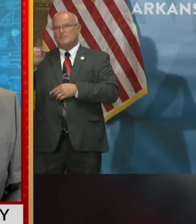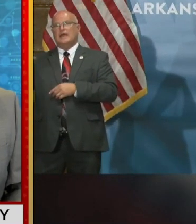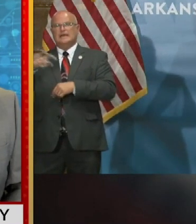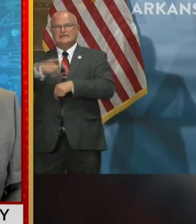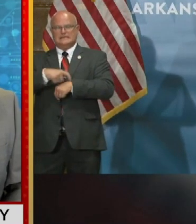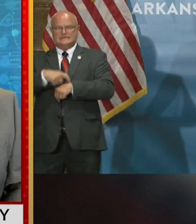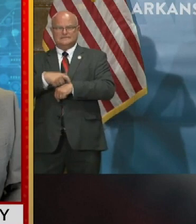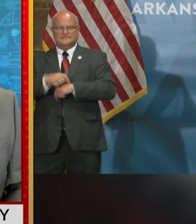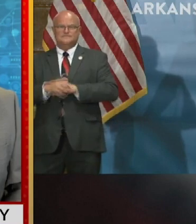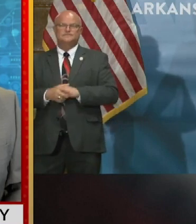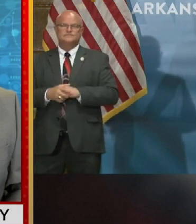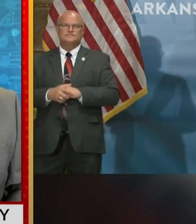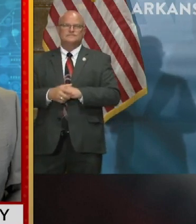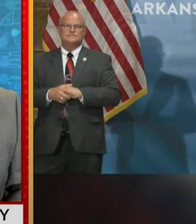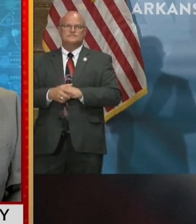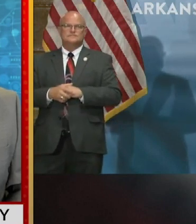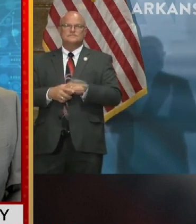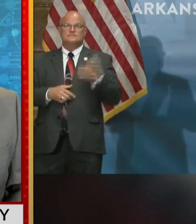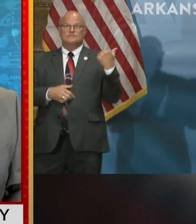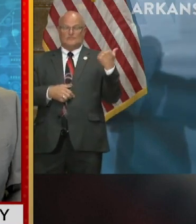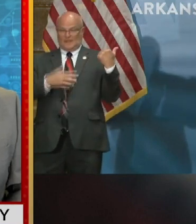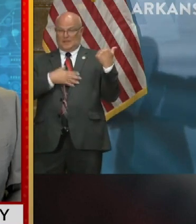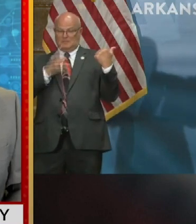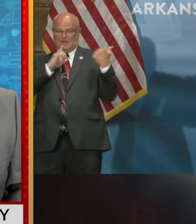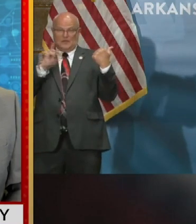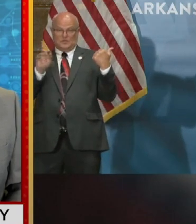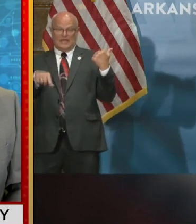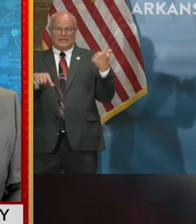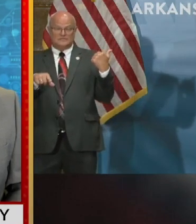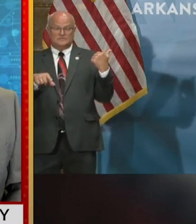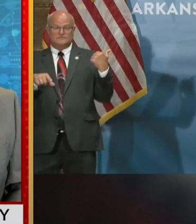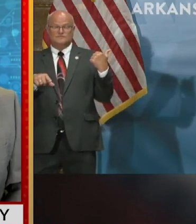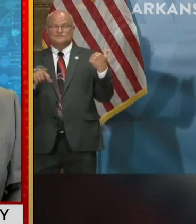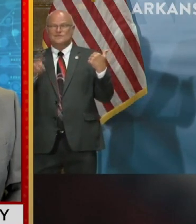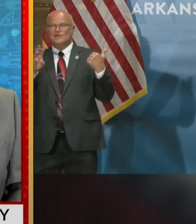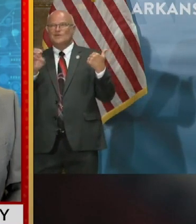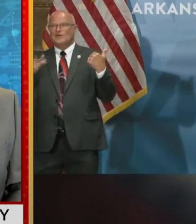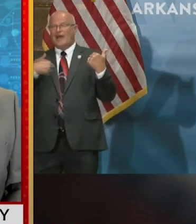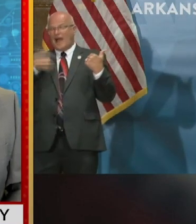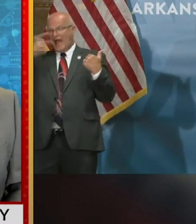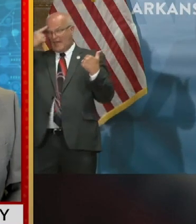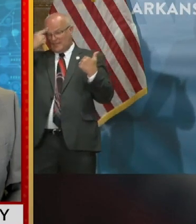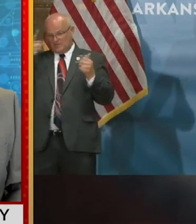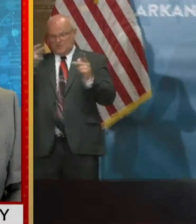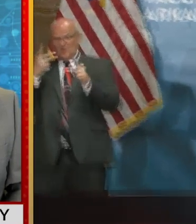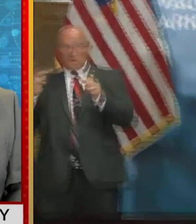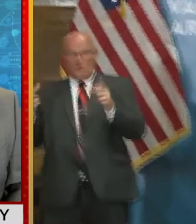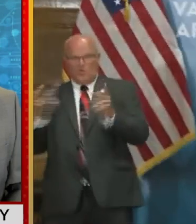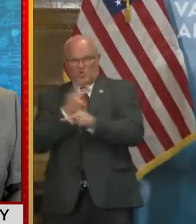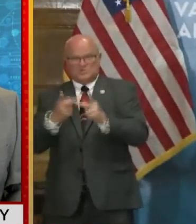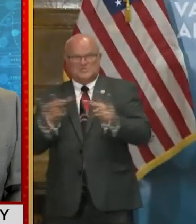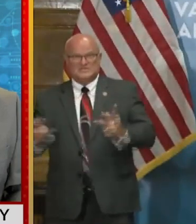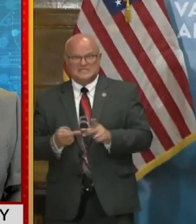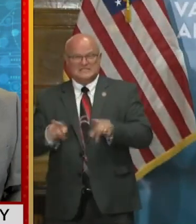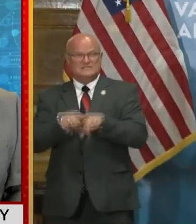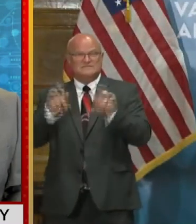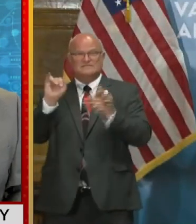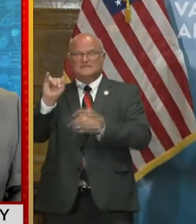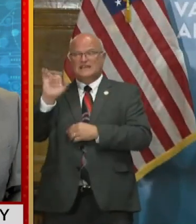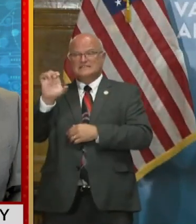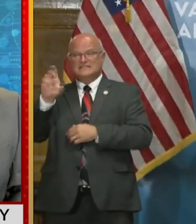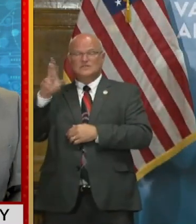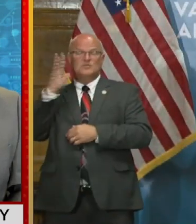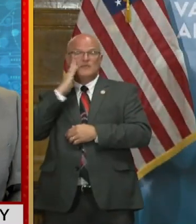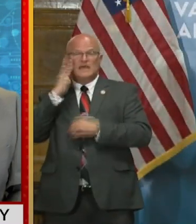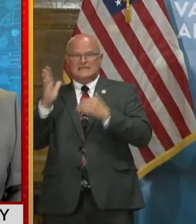more than 1,400 in the hospital right now as new cases, active cases, hospitalizations, and death increase